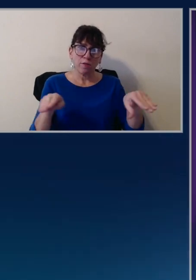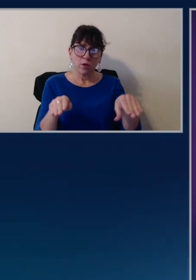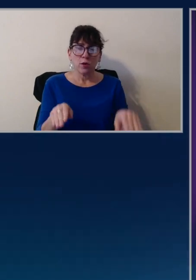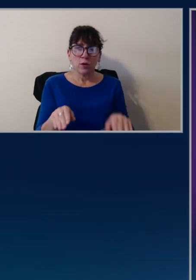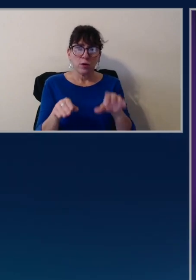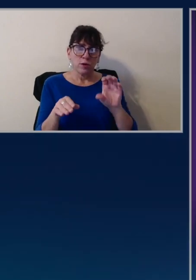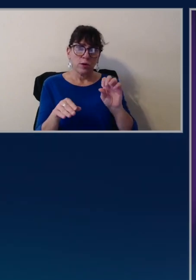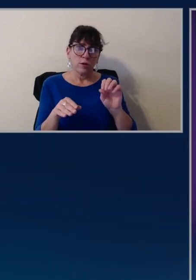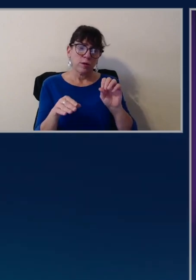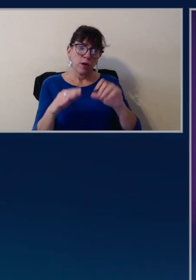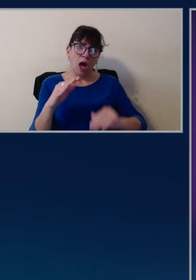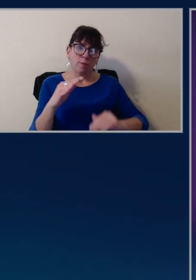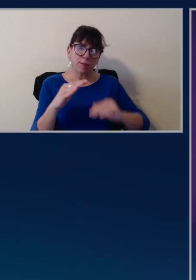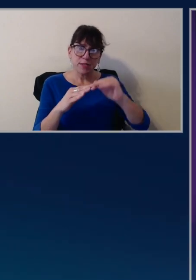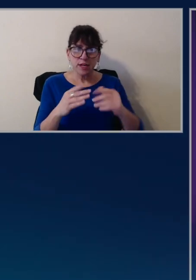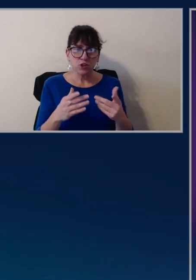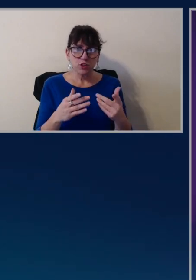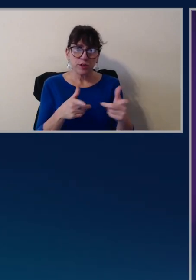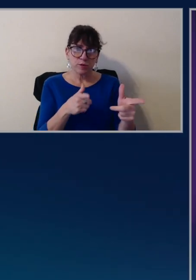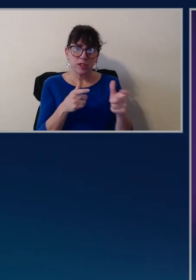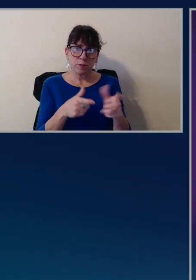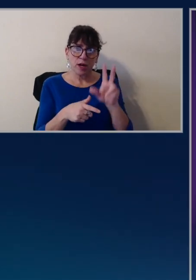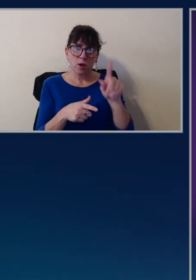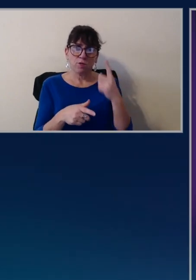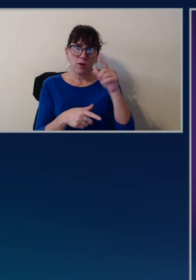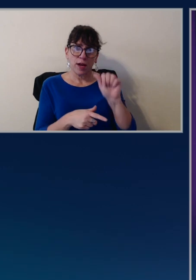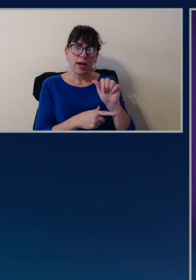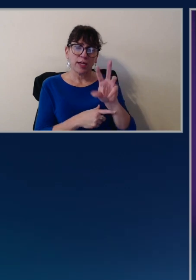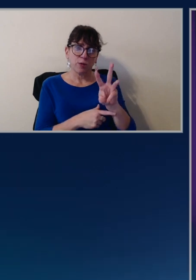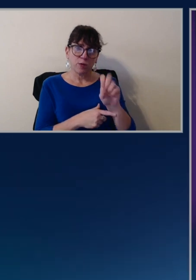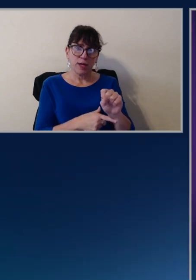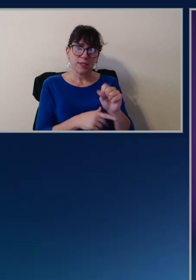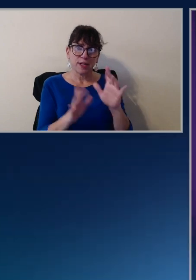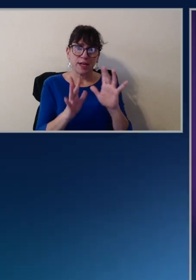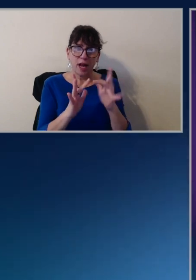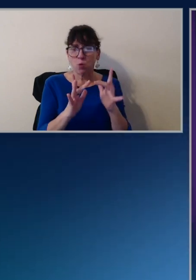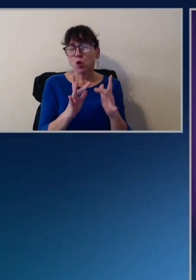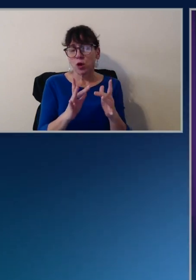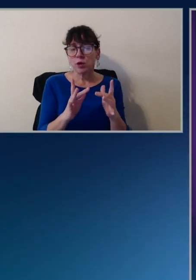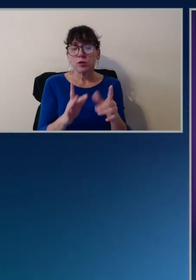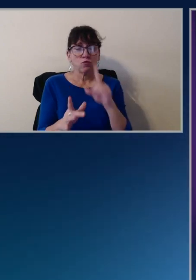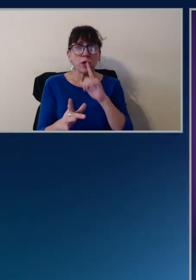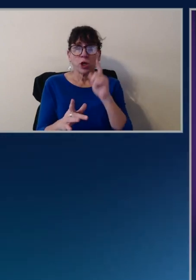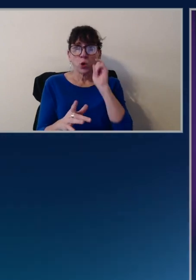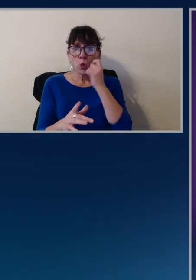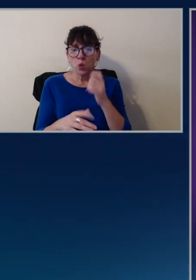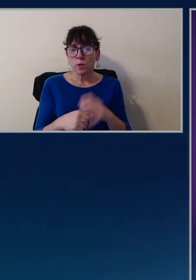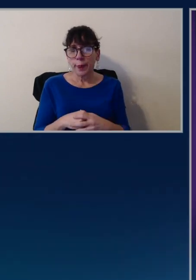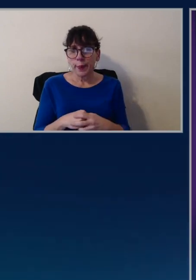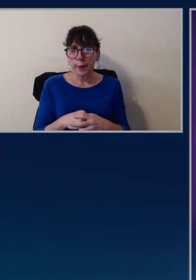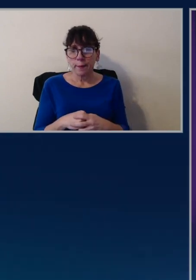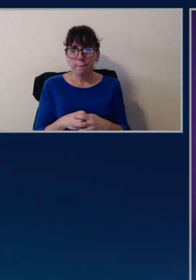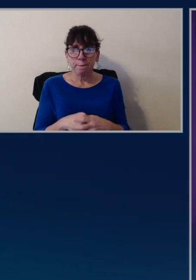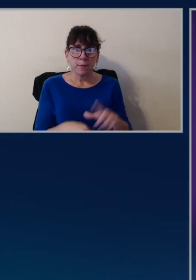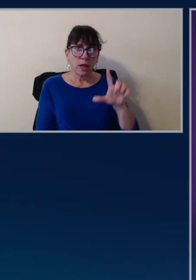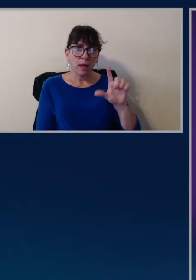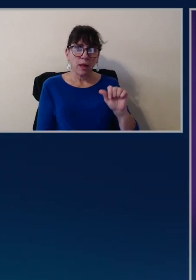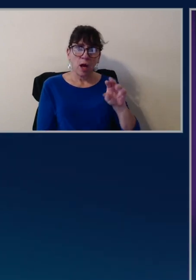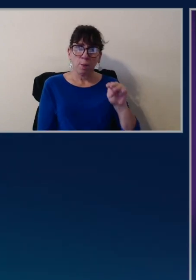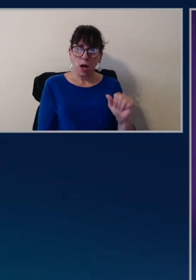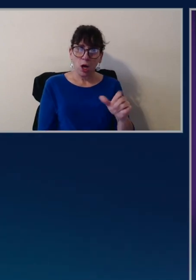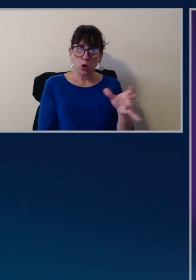that are optimized for the AWS network topology, which is really cool. But so in any case, so your Llama 2 is probably going to